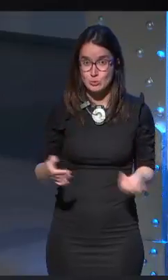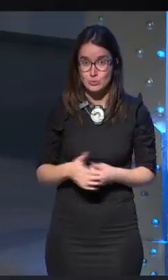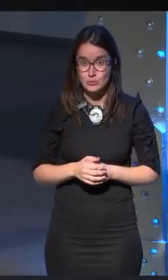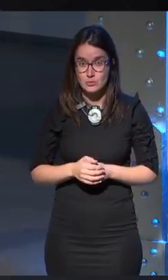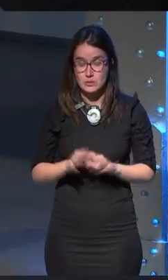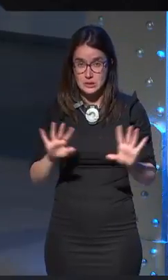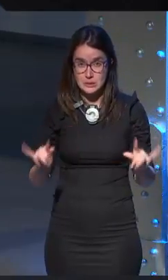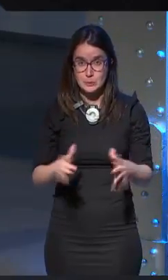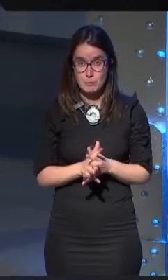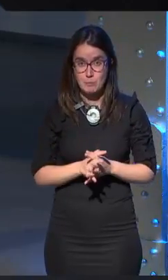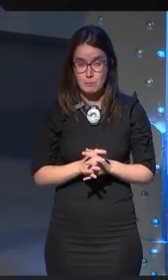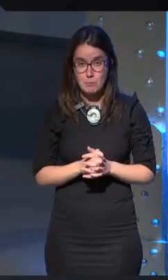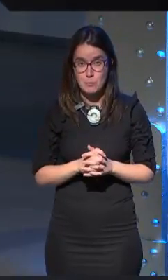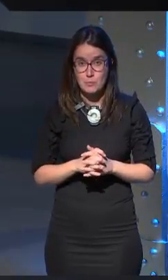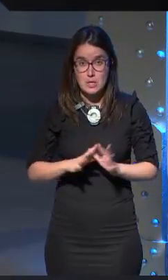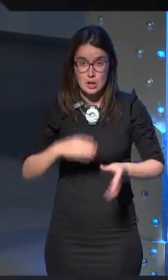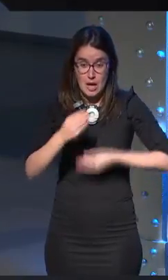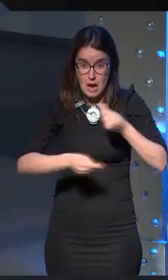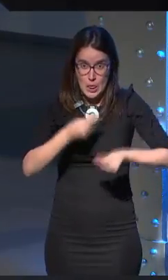Absolutely. That is what we do.